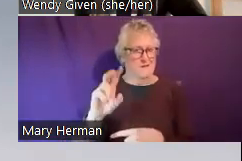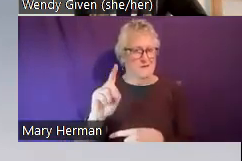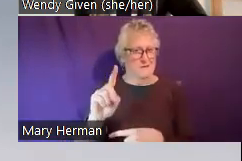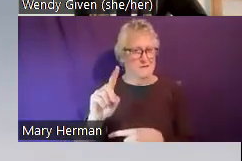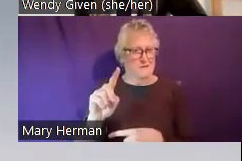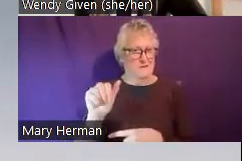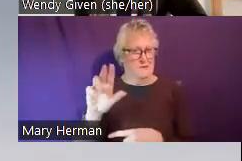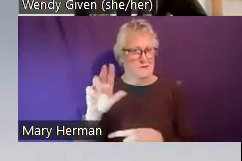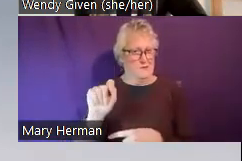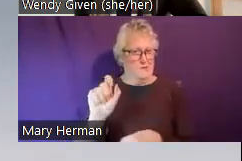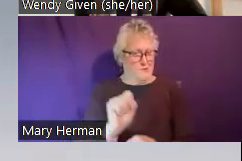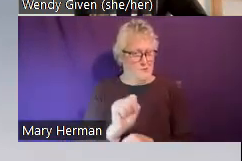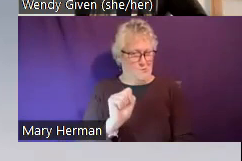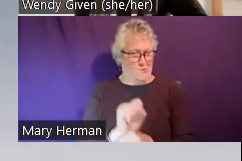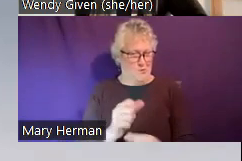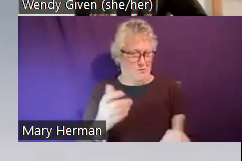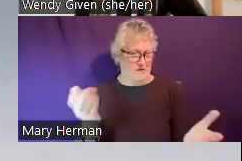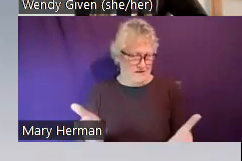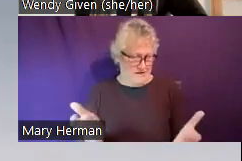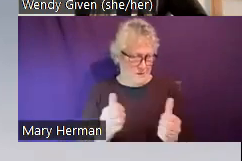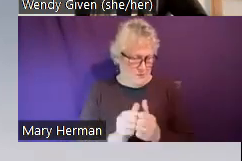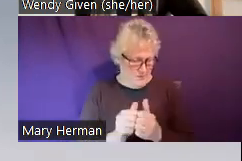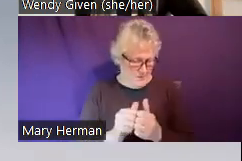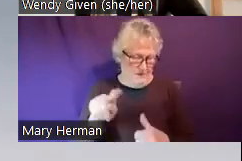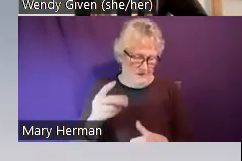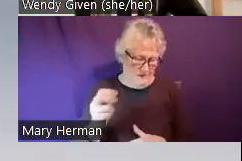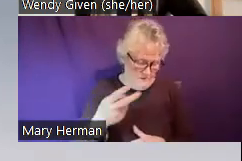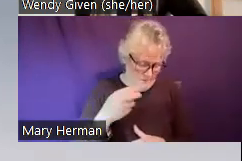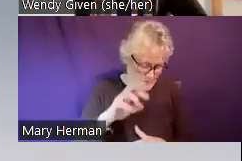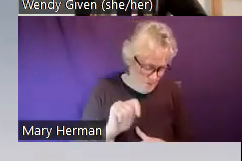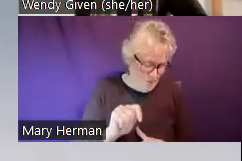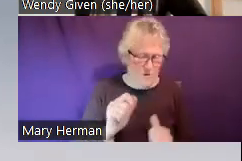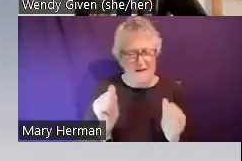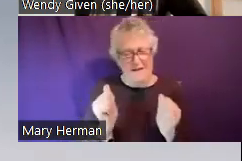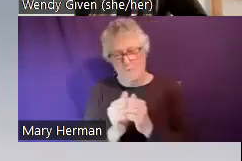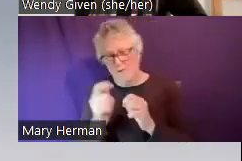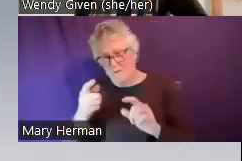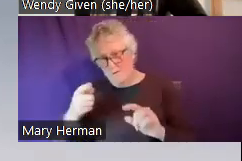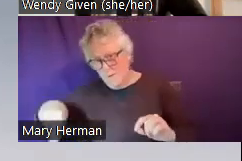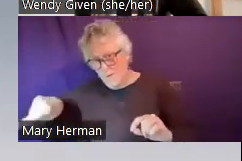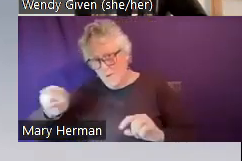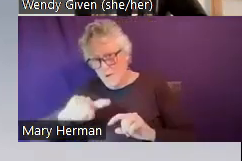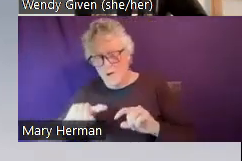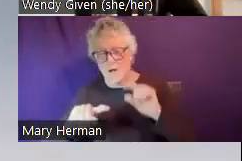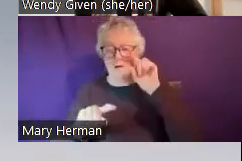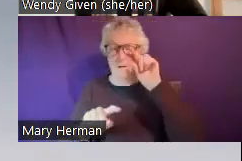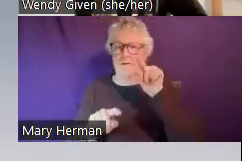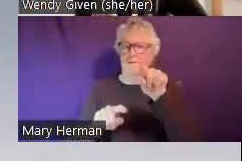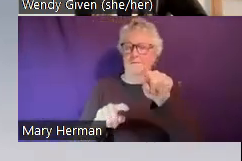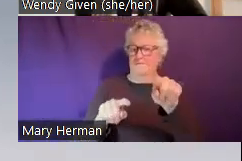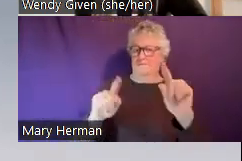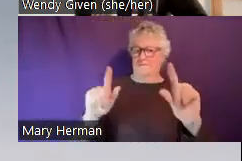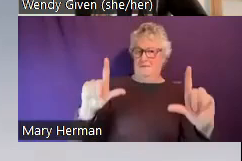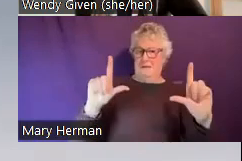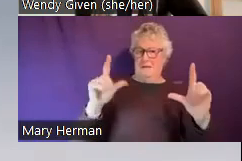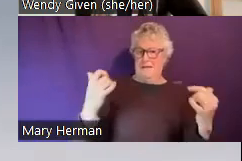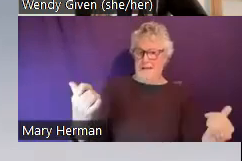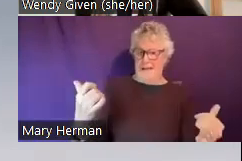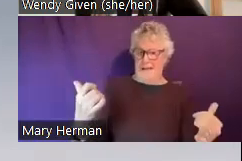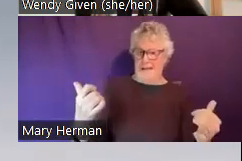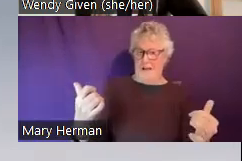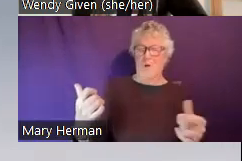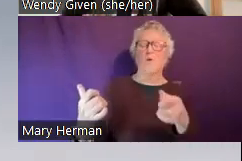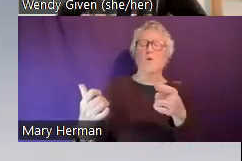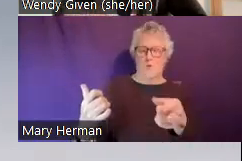here with the Port and with you all. This is a view of what the airport will look